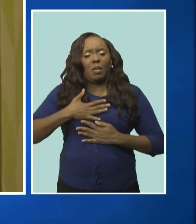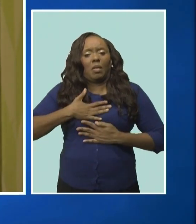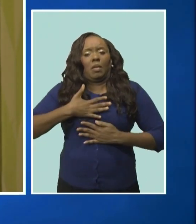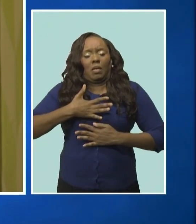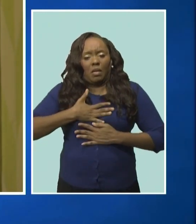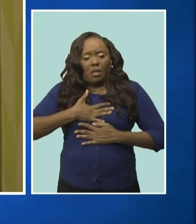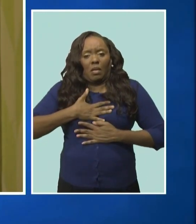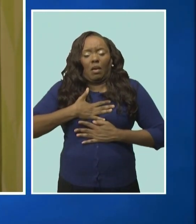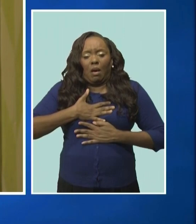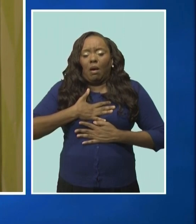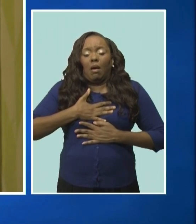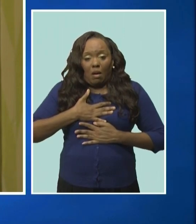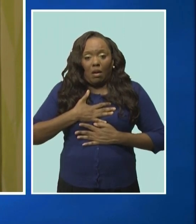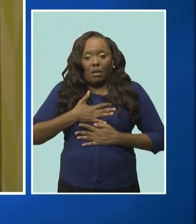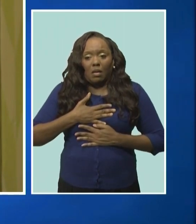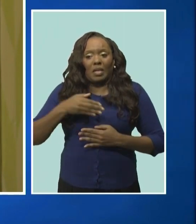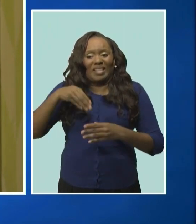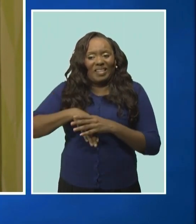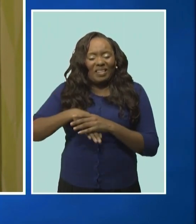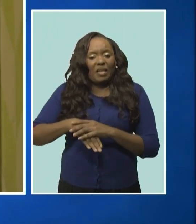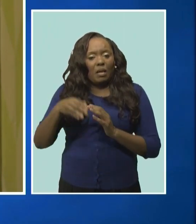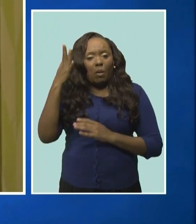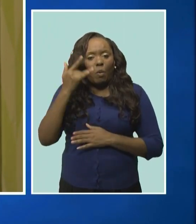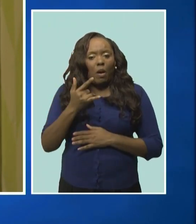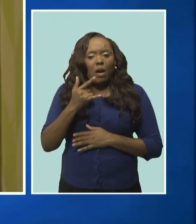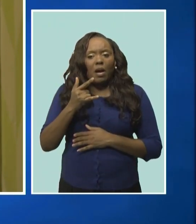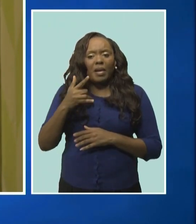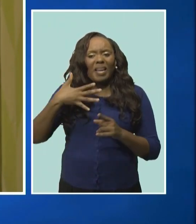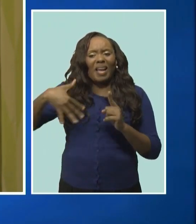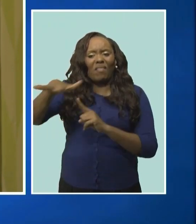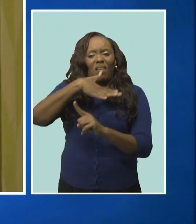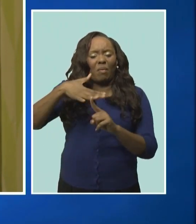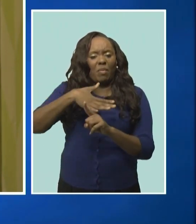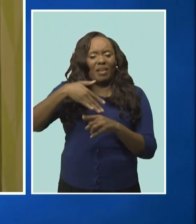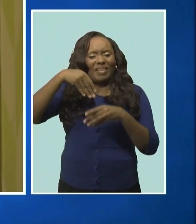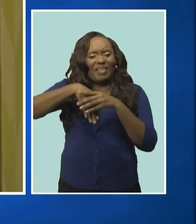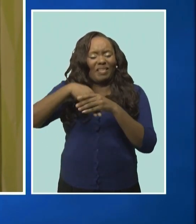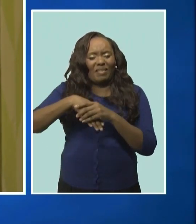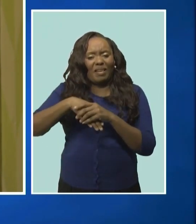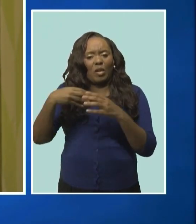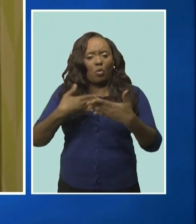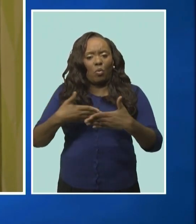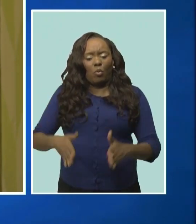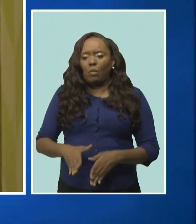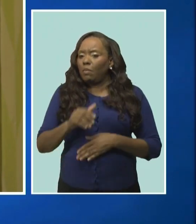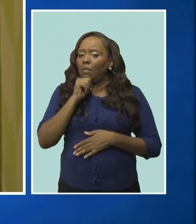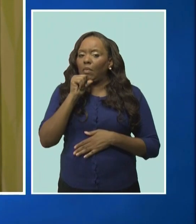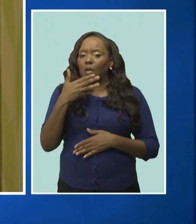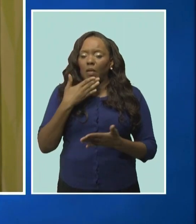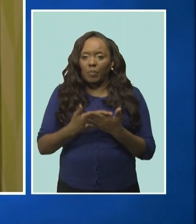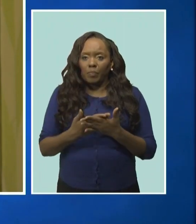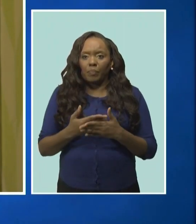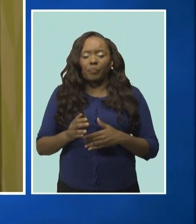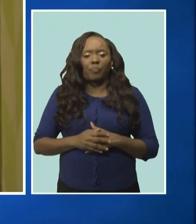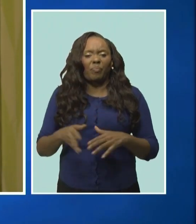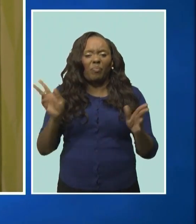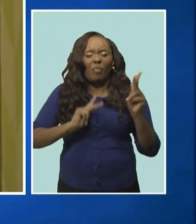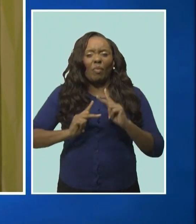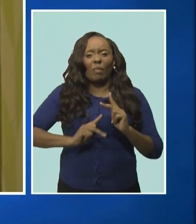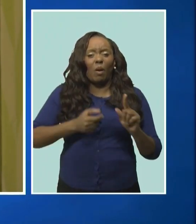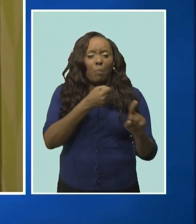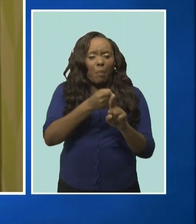ailments being experienced by some of the occupants. The sick building syndrome is becoming an increasingly common